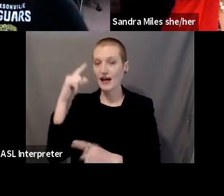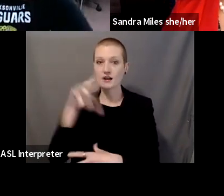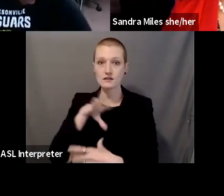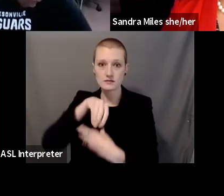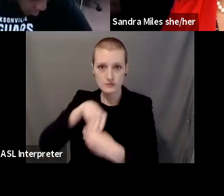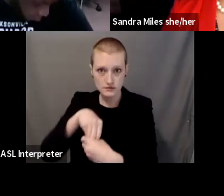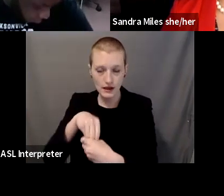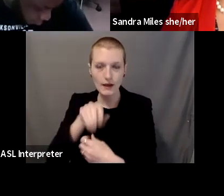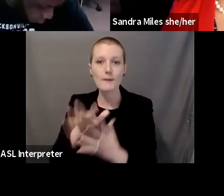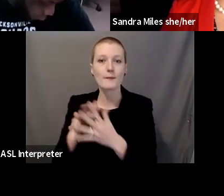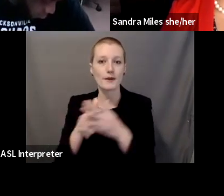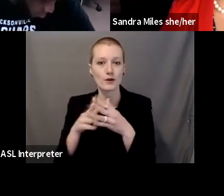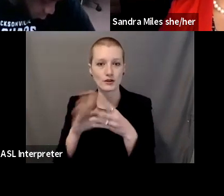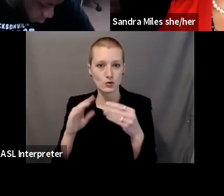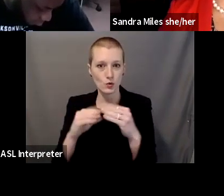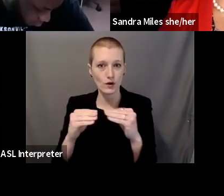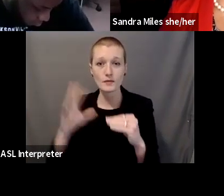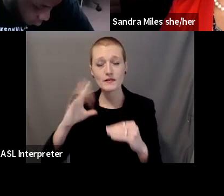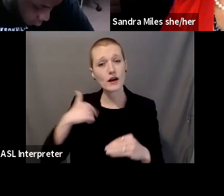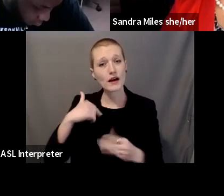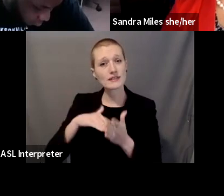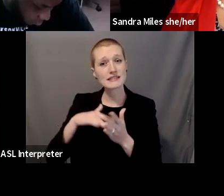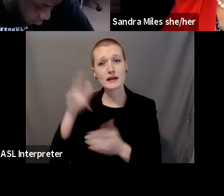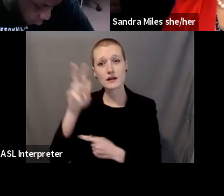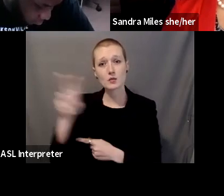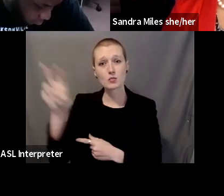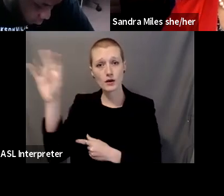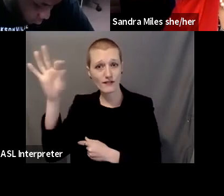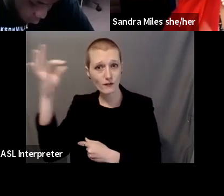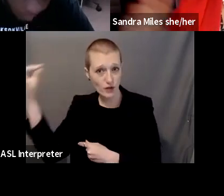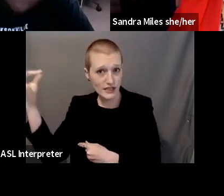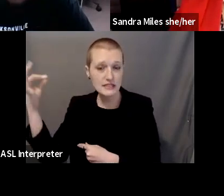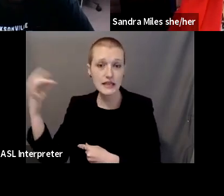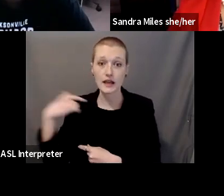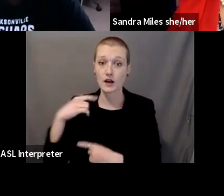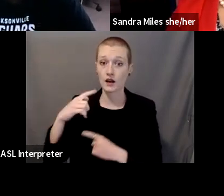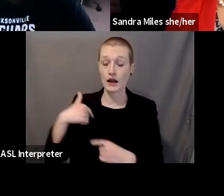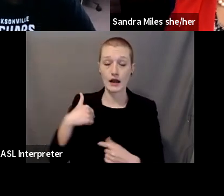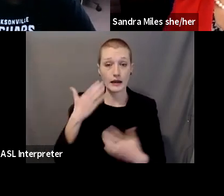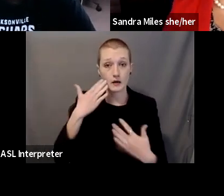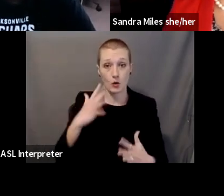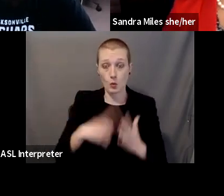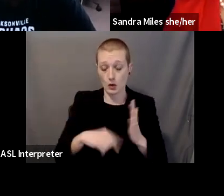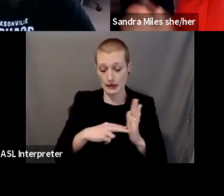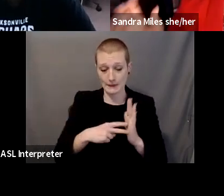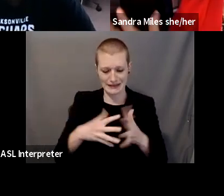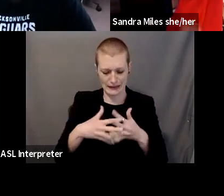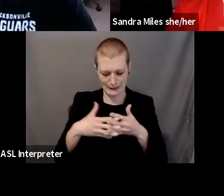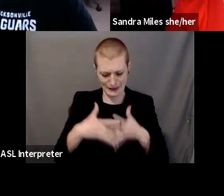study abroad in France, and I tell people all the time, I didn't know what it meant to be American until I went to France. Because every